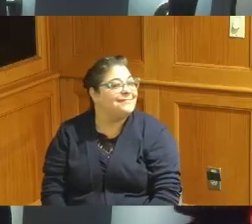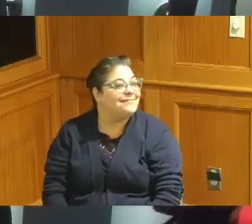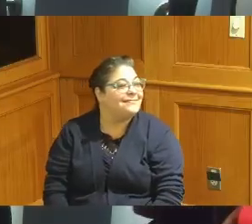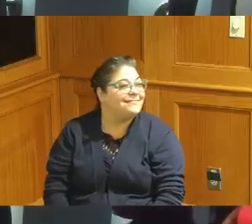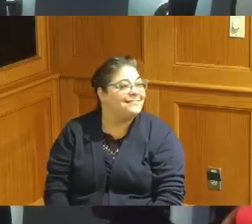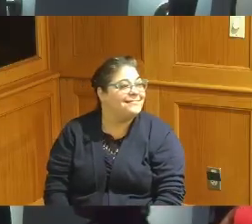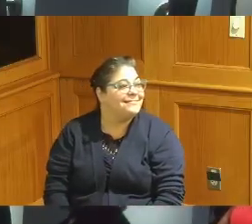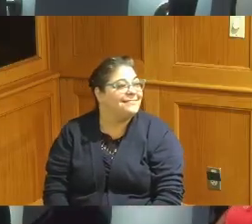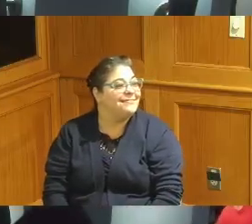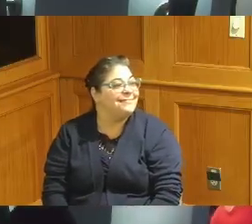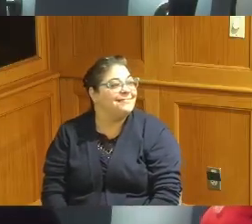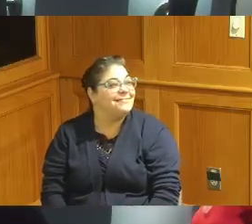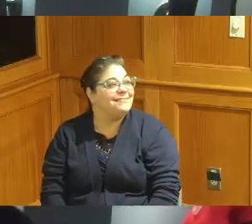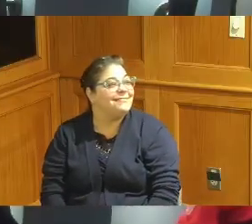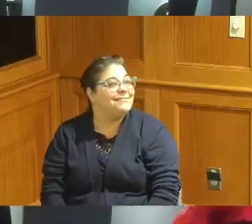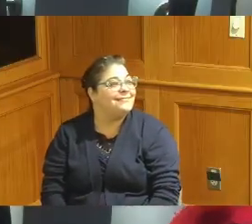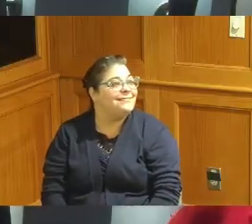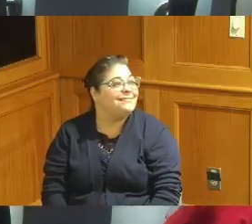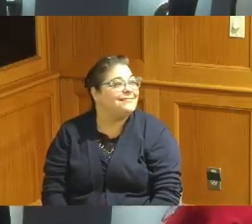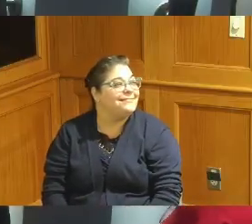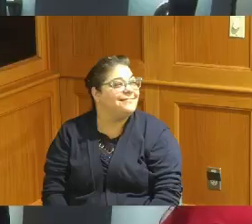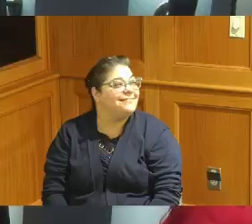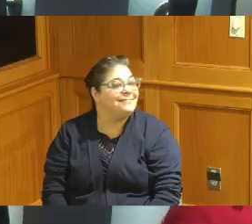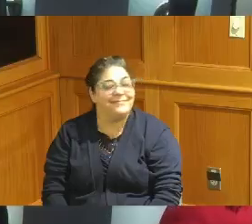I don't know where you're from.